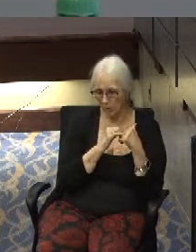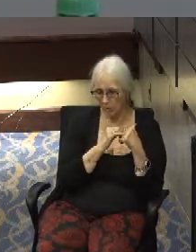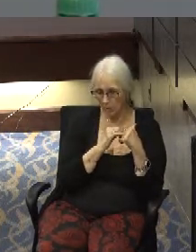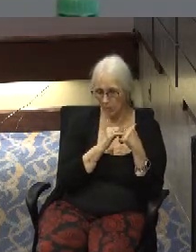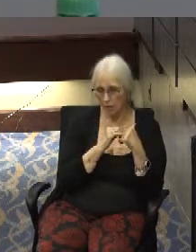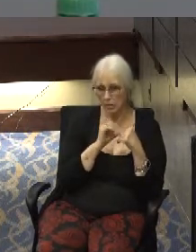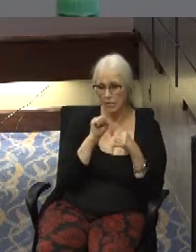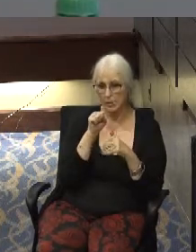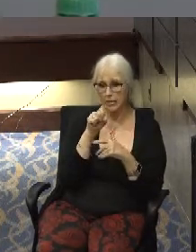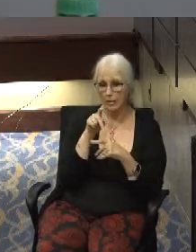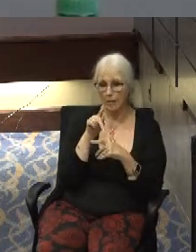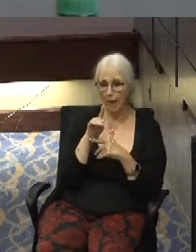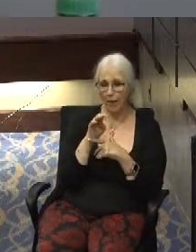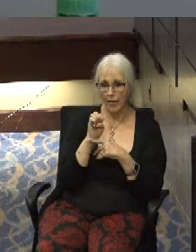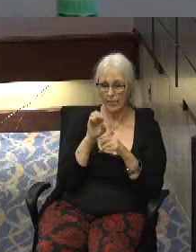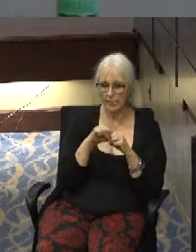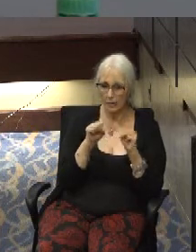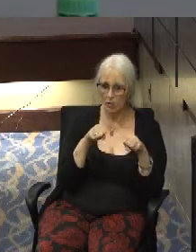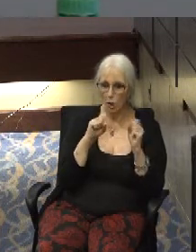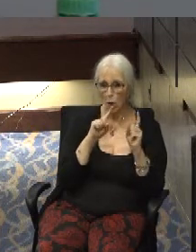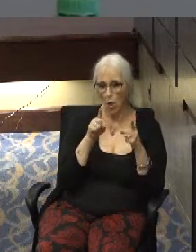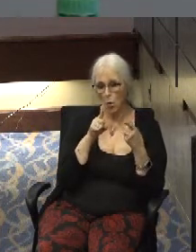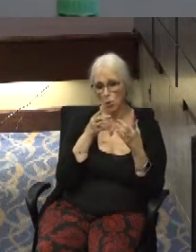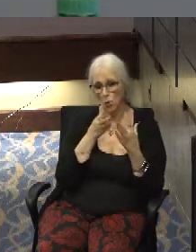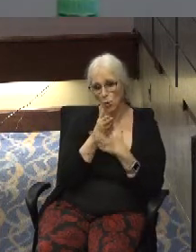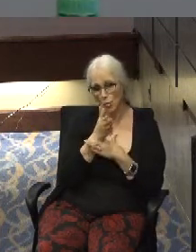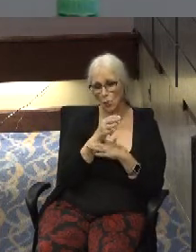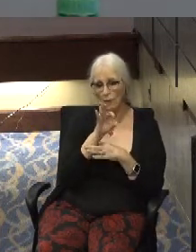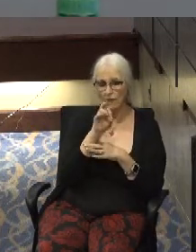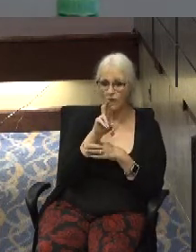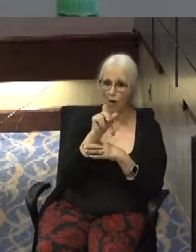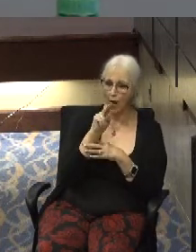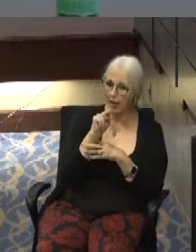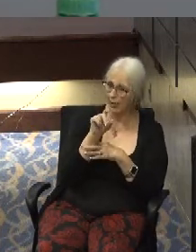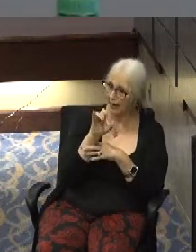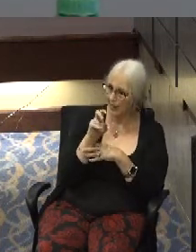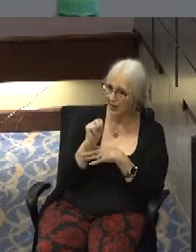and going down Franklin and creating these loops off of it. But